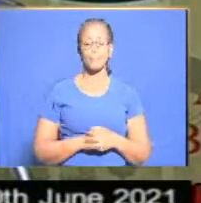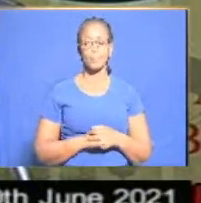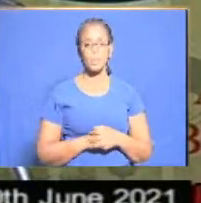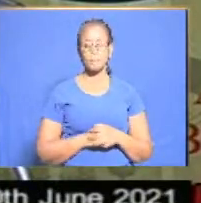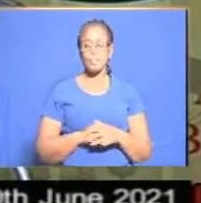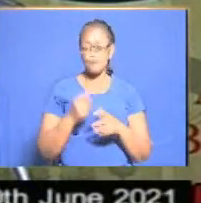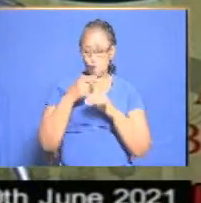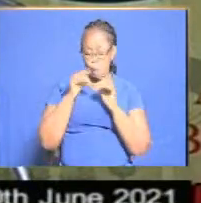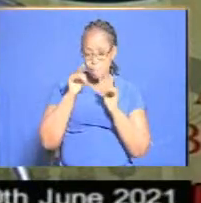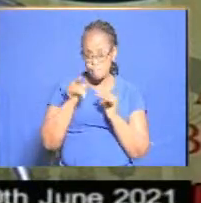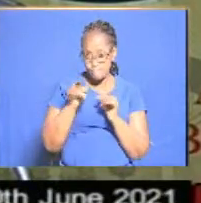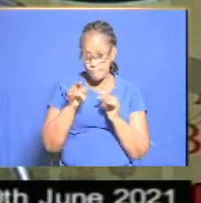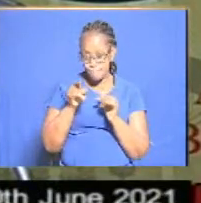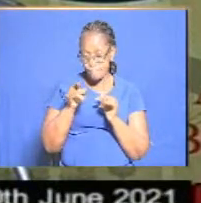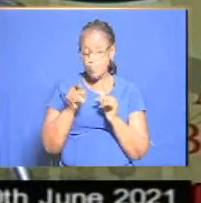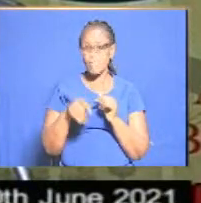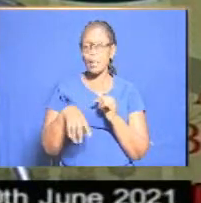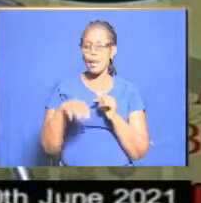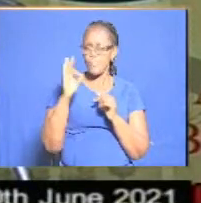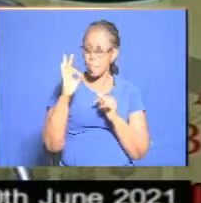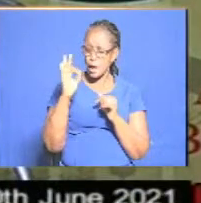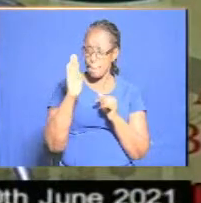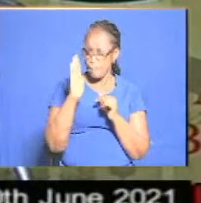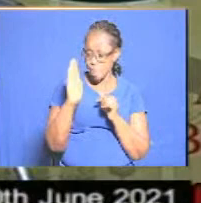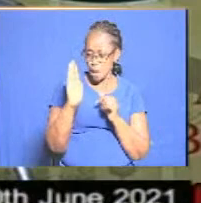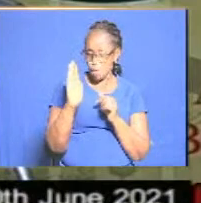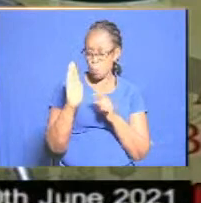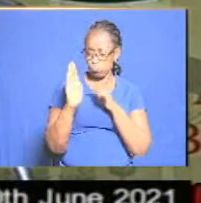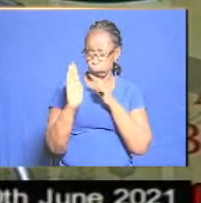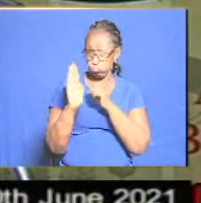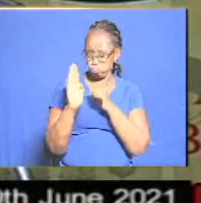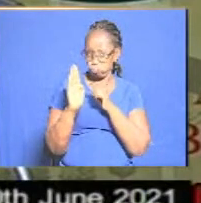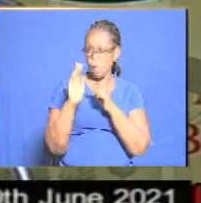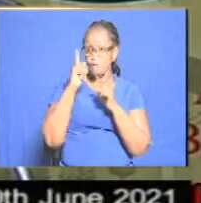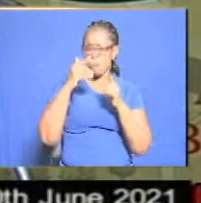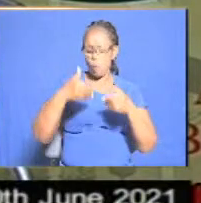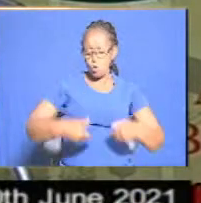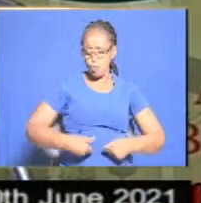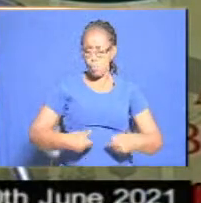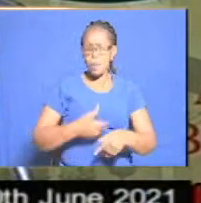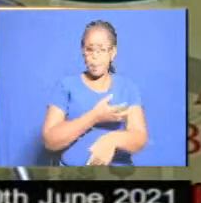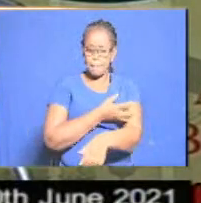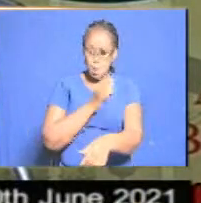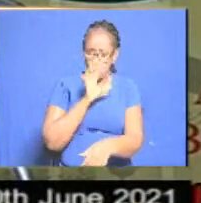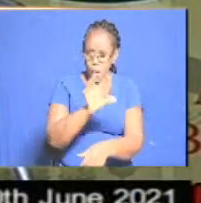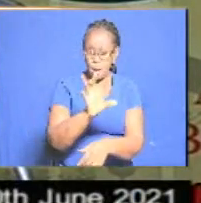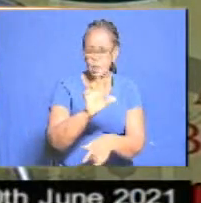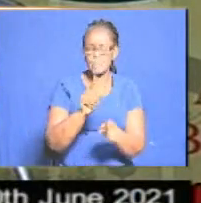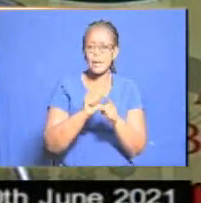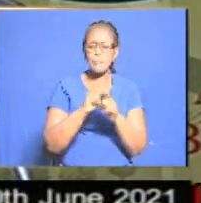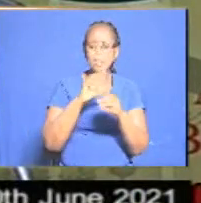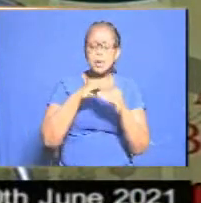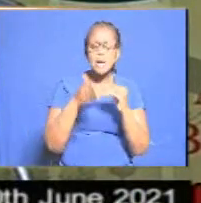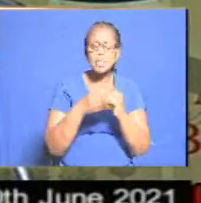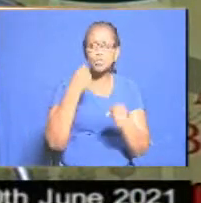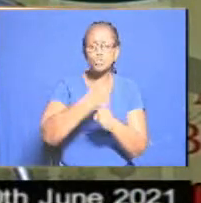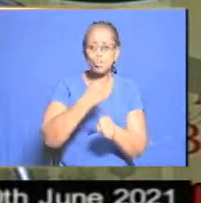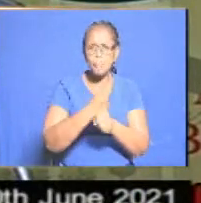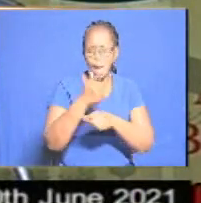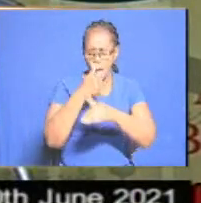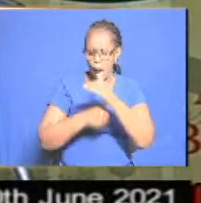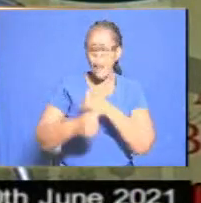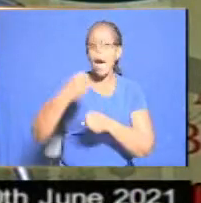of this, ₱3 billion is earmarked for youth empowerment and employment creation, under the Kazi Mtani